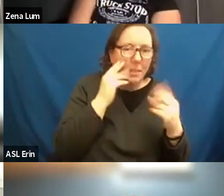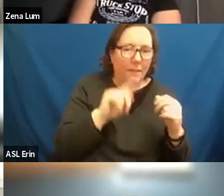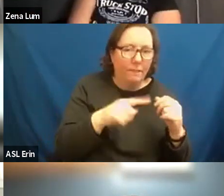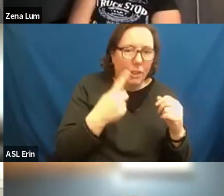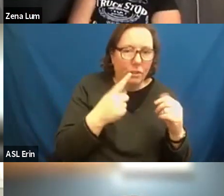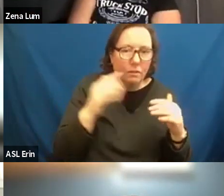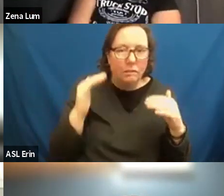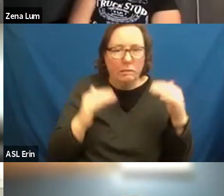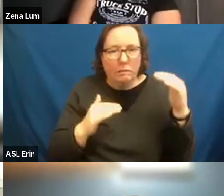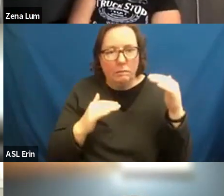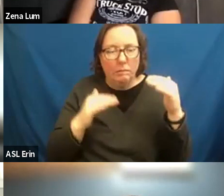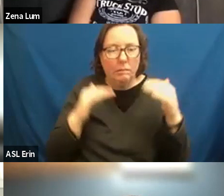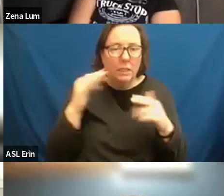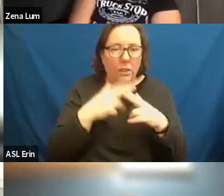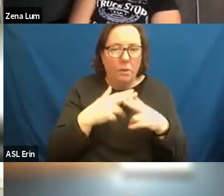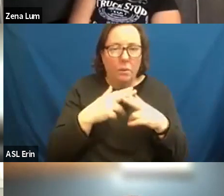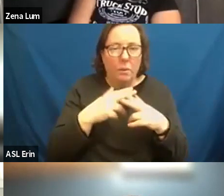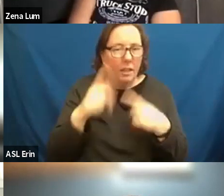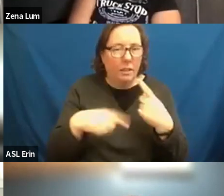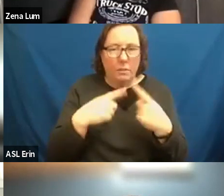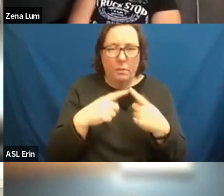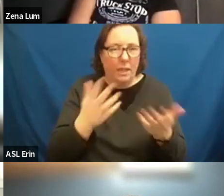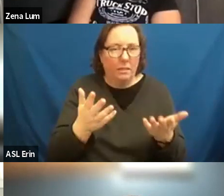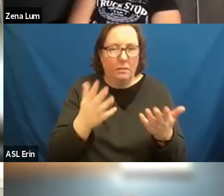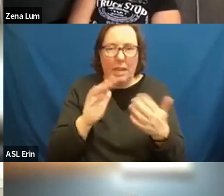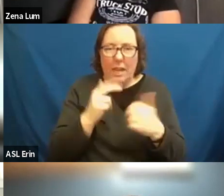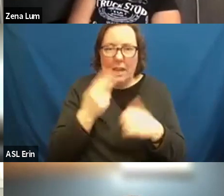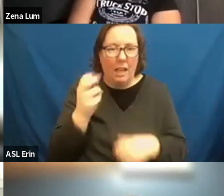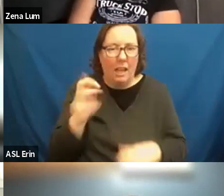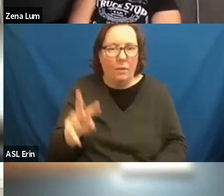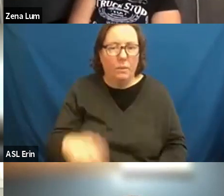times when individual family data is weighted more heavily?